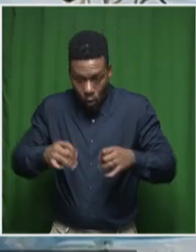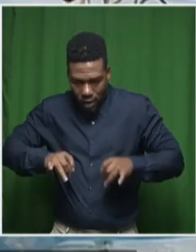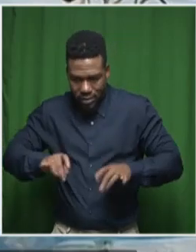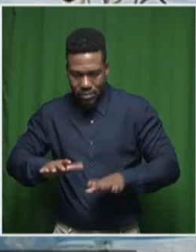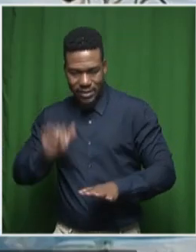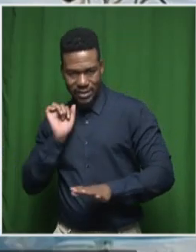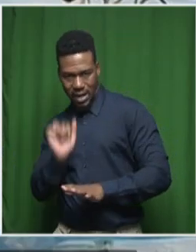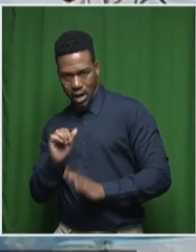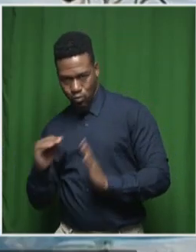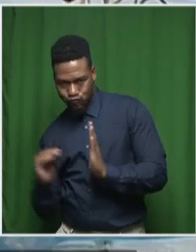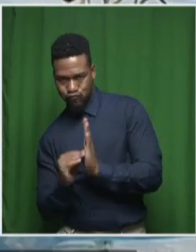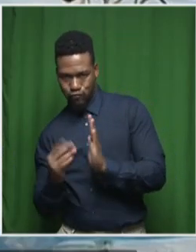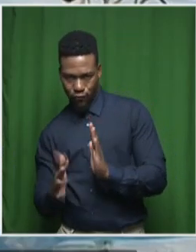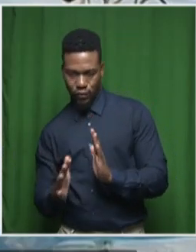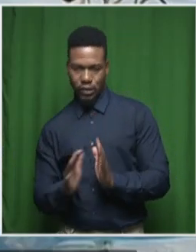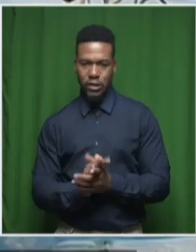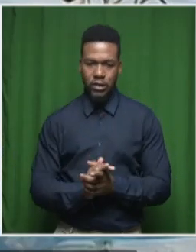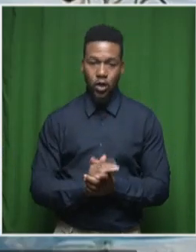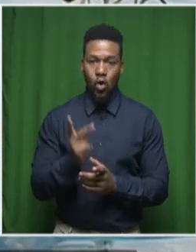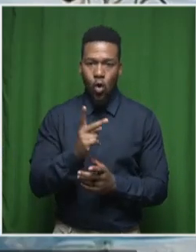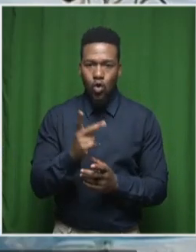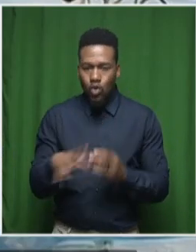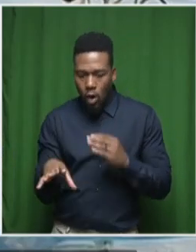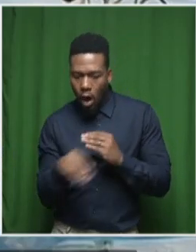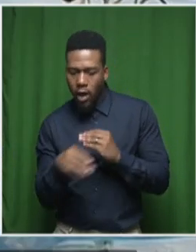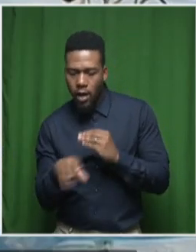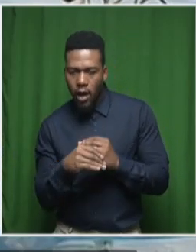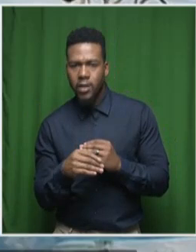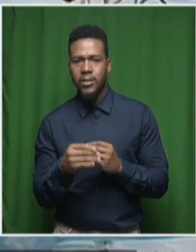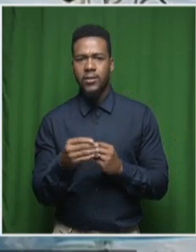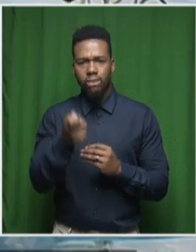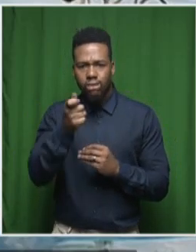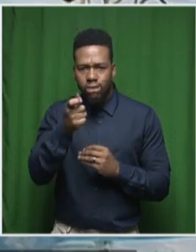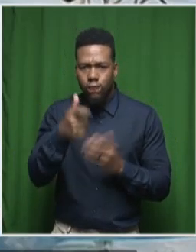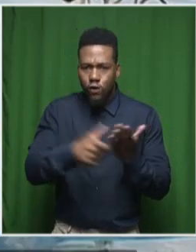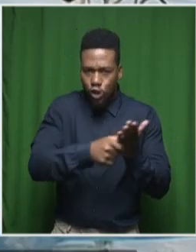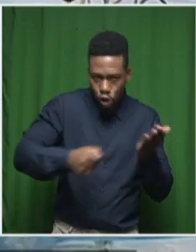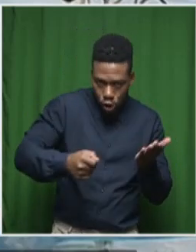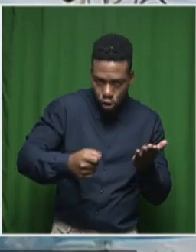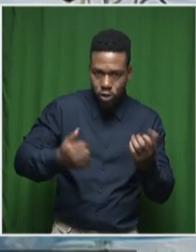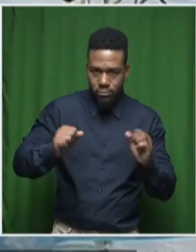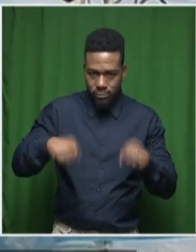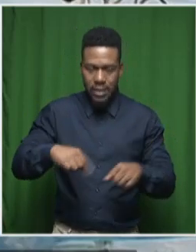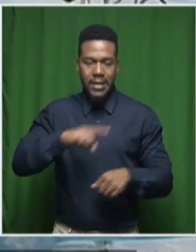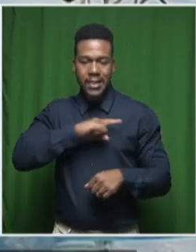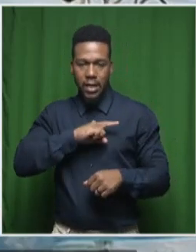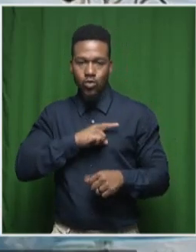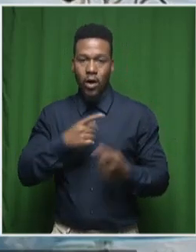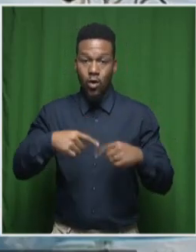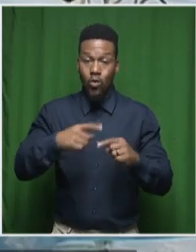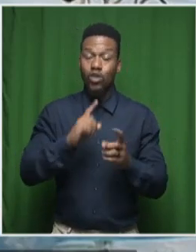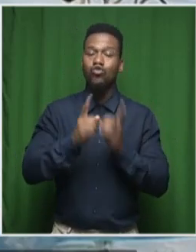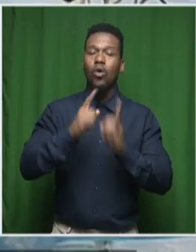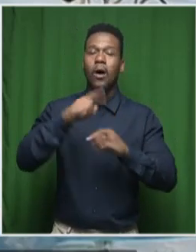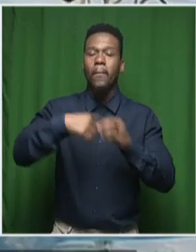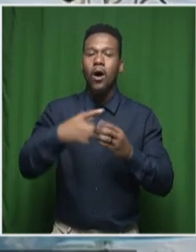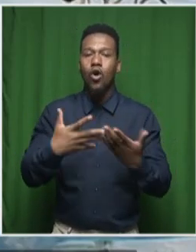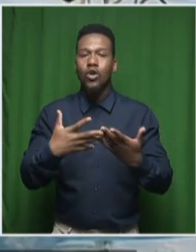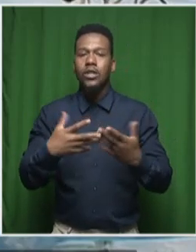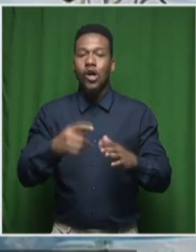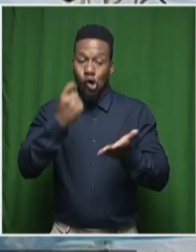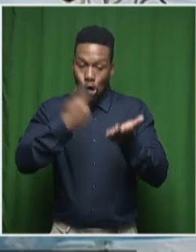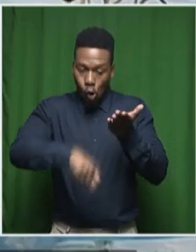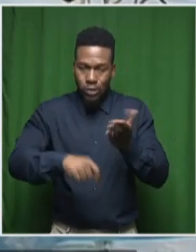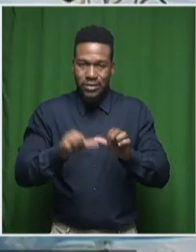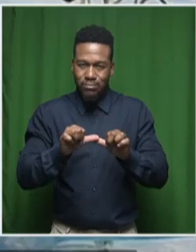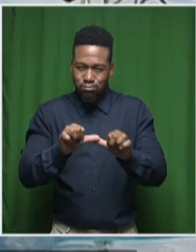also add some level of margin to that. And that's why we then define it as a cost push inflation factor when it comes to the goods and